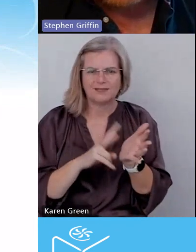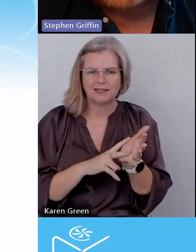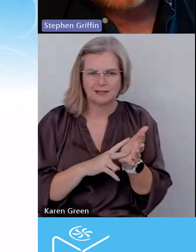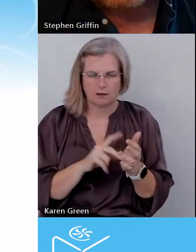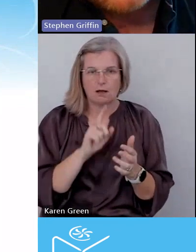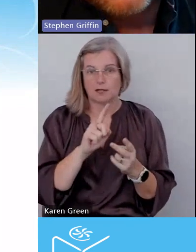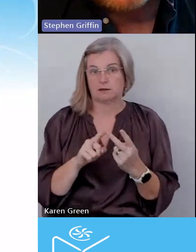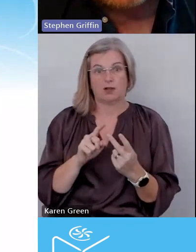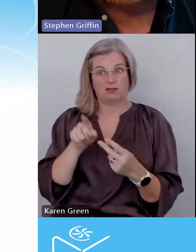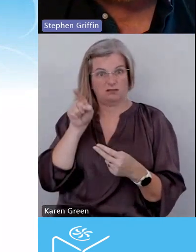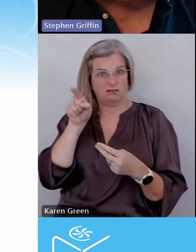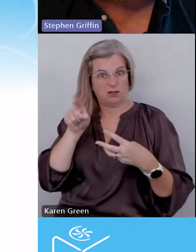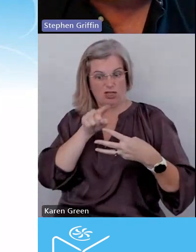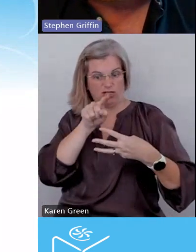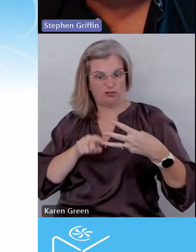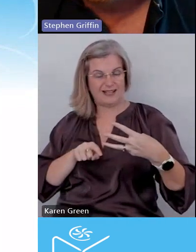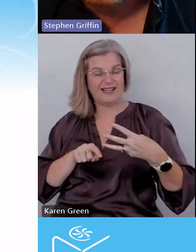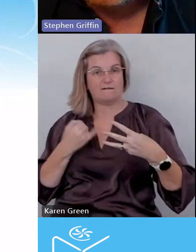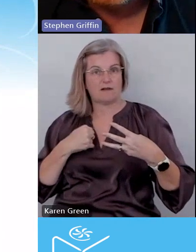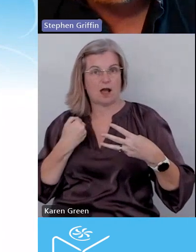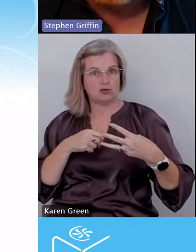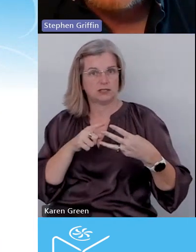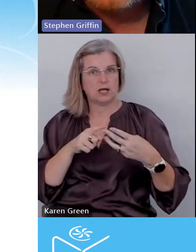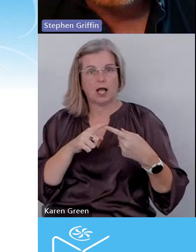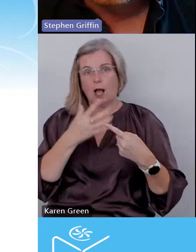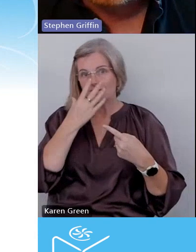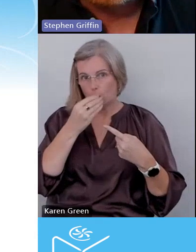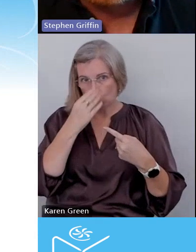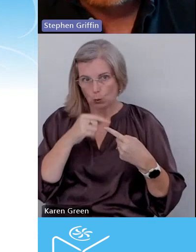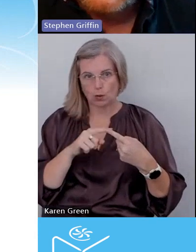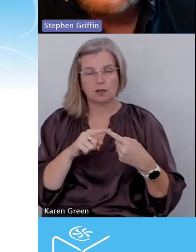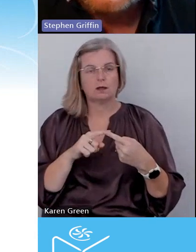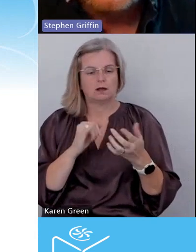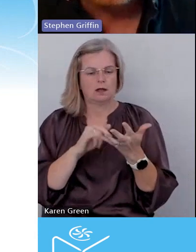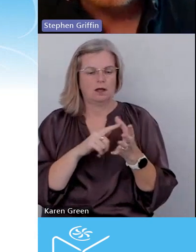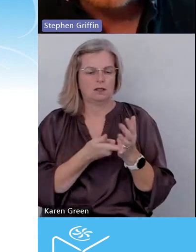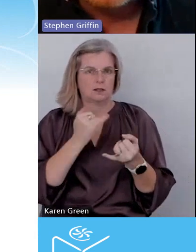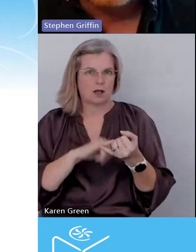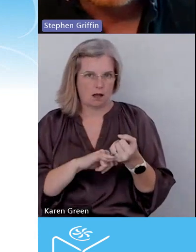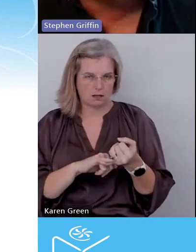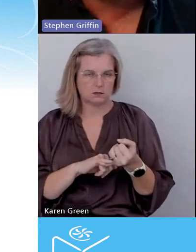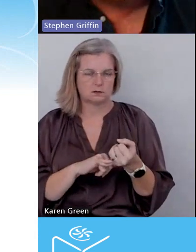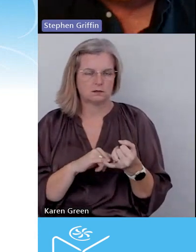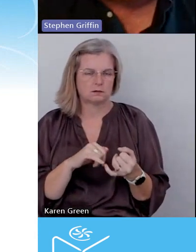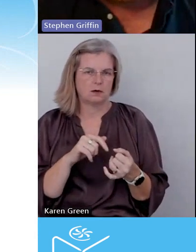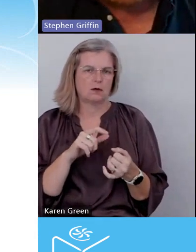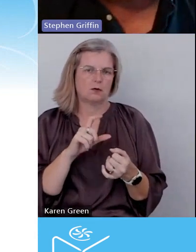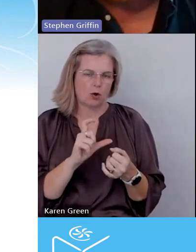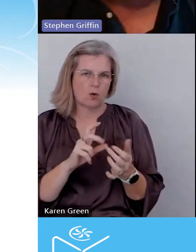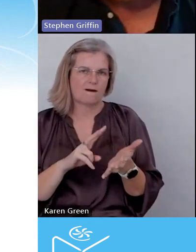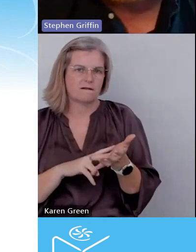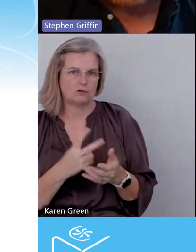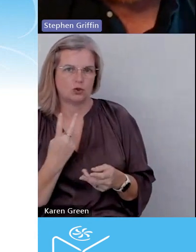influenza, respiratory syncytial virus, and of course, SARS coronavirus 2, the agent that causes COVID-19, are really